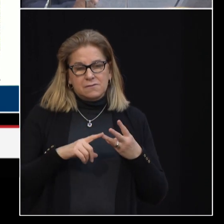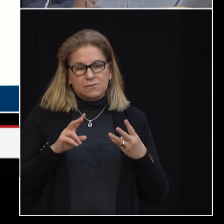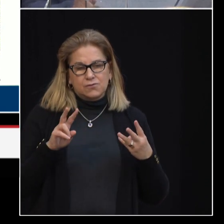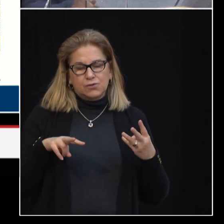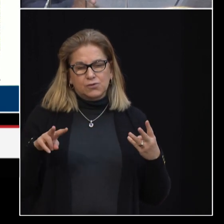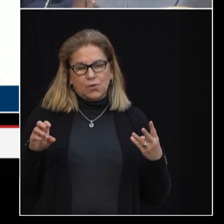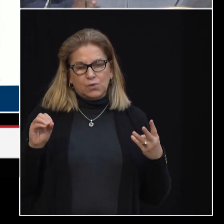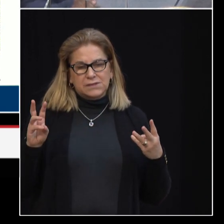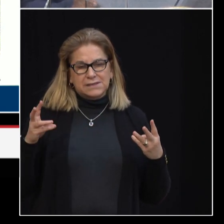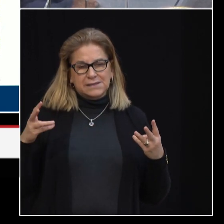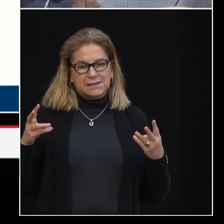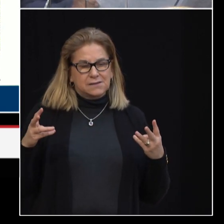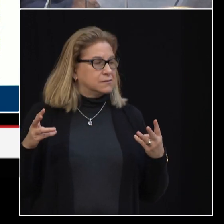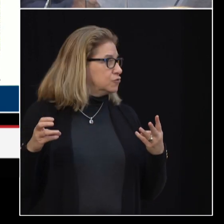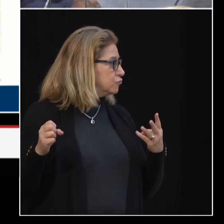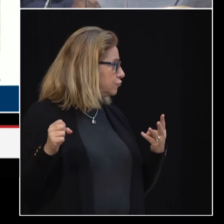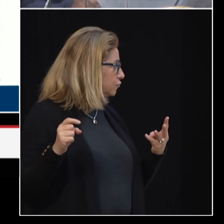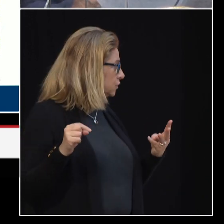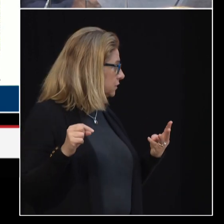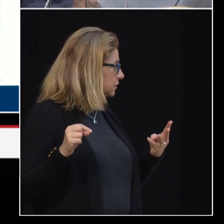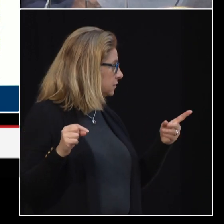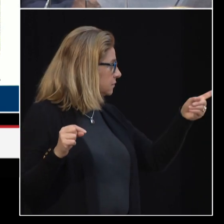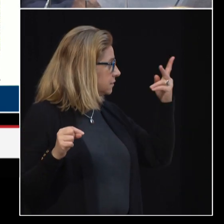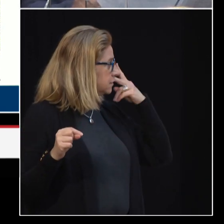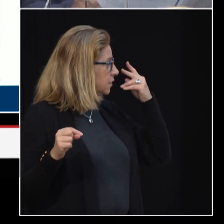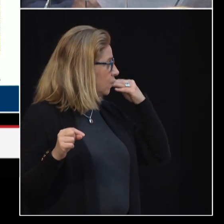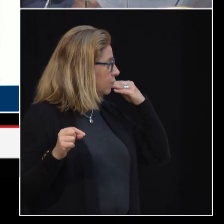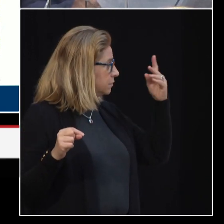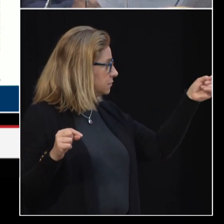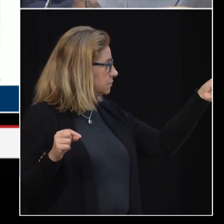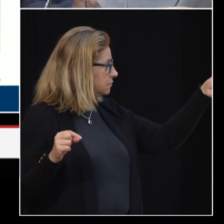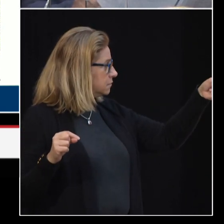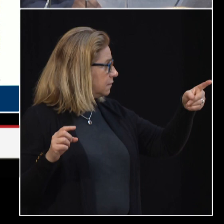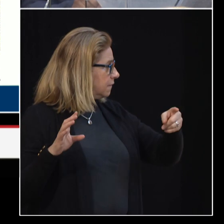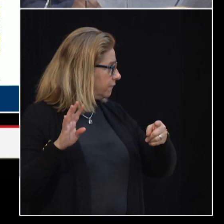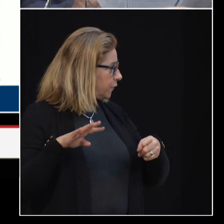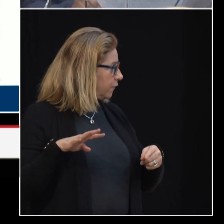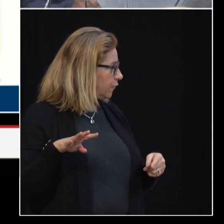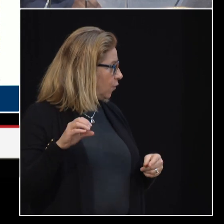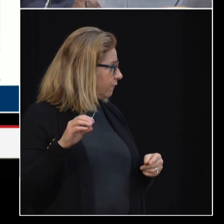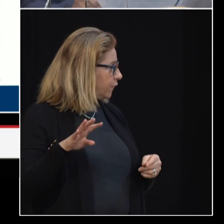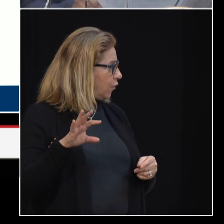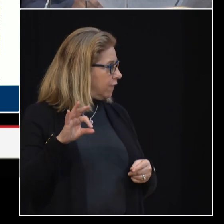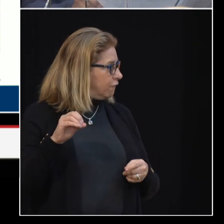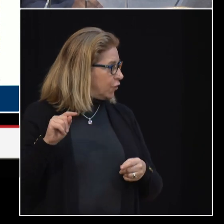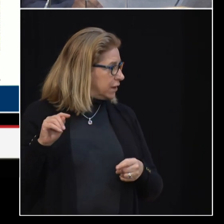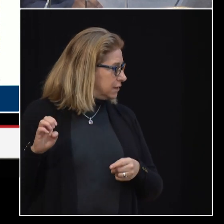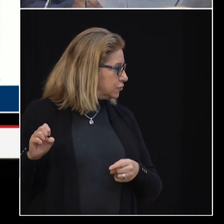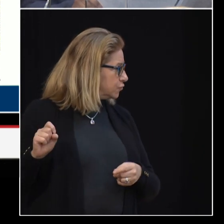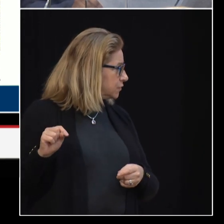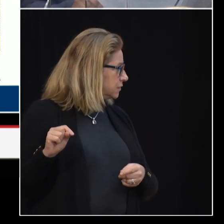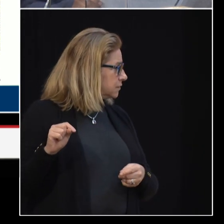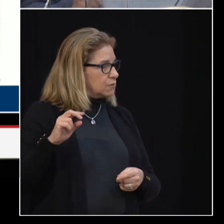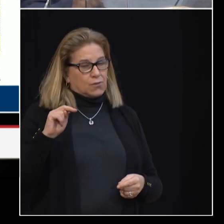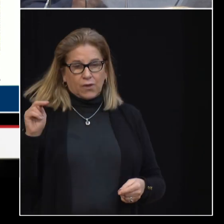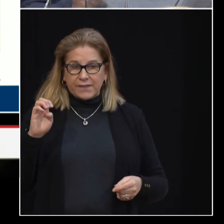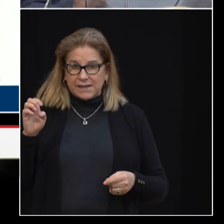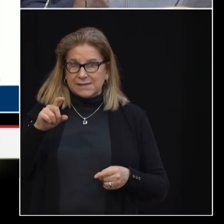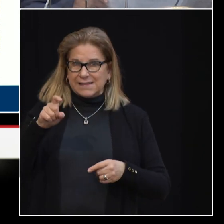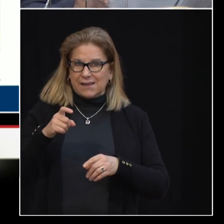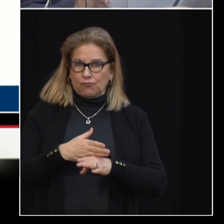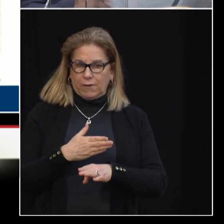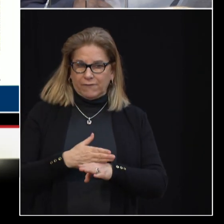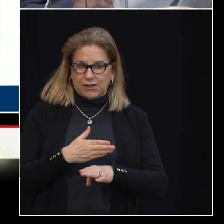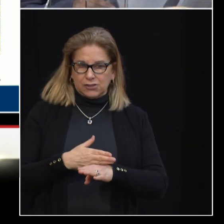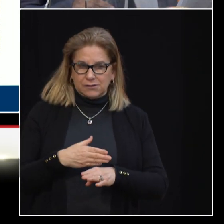Street Northeast. I'll close by saying we can't reach our goal without partners, and to please check out all of these